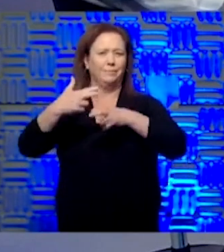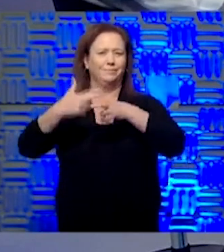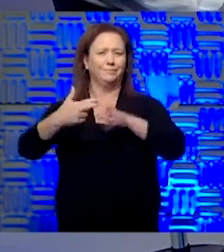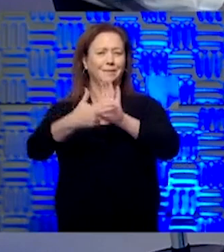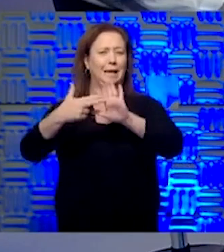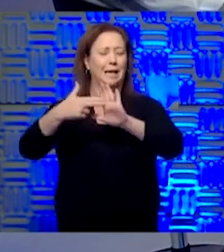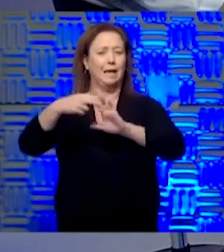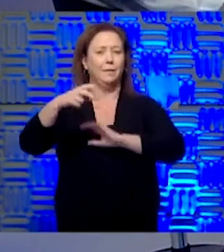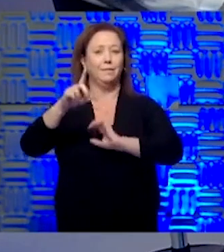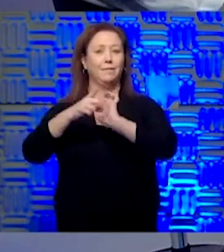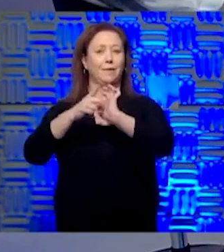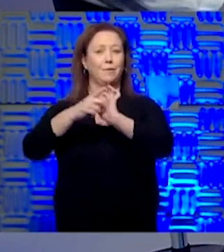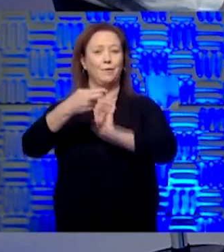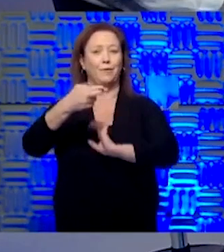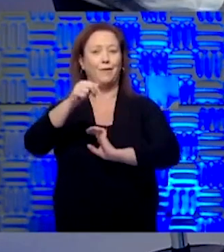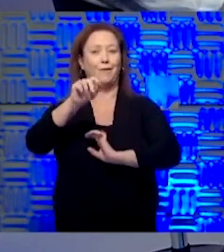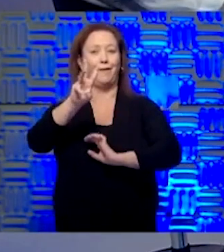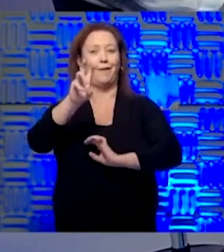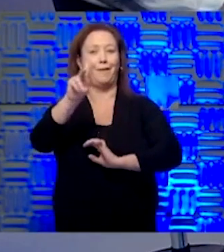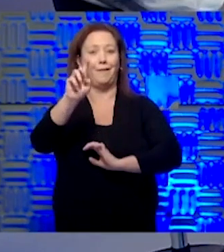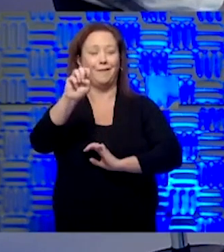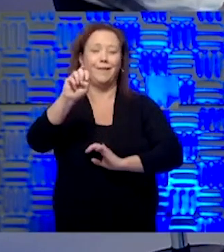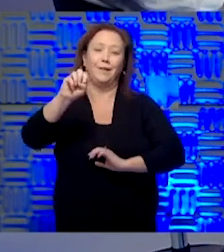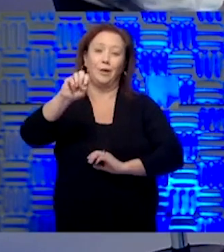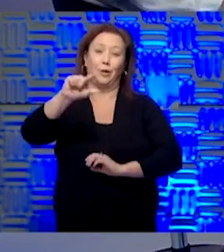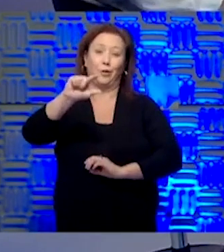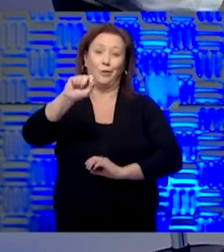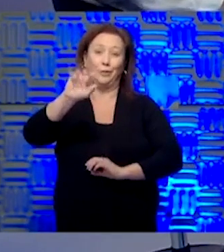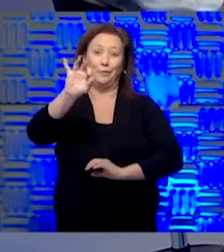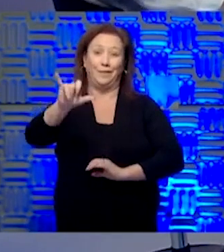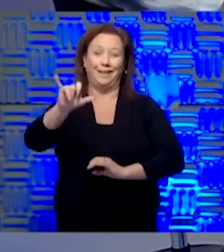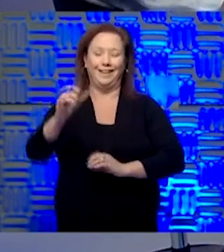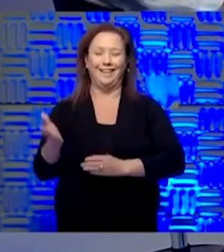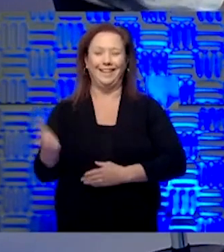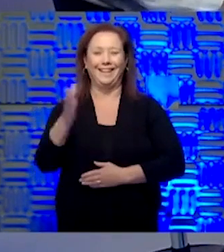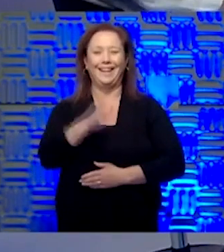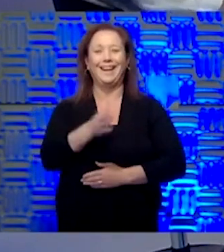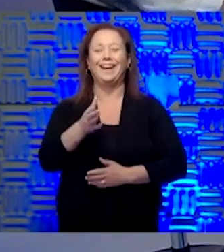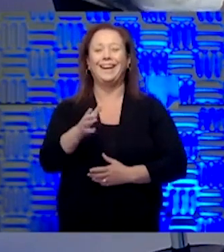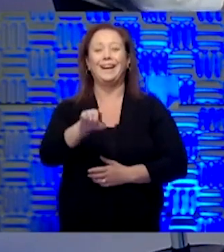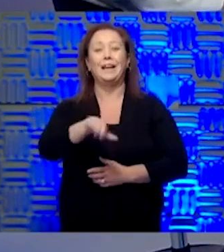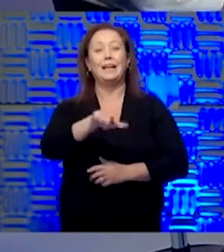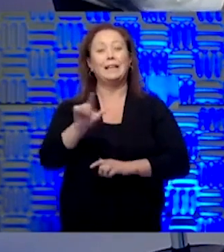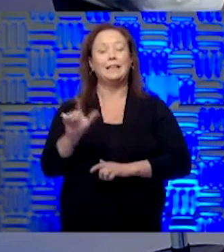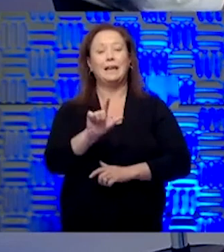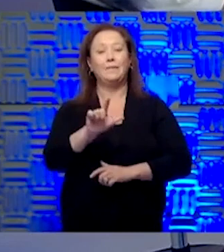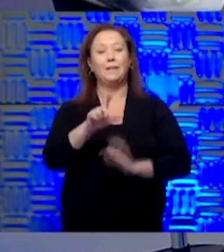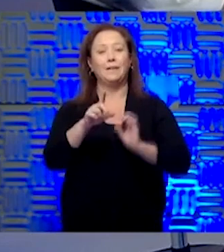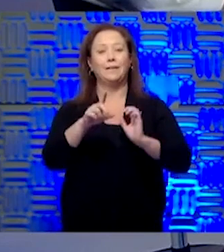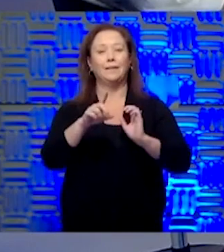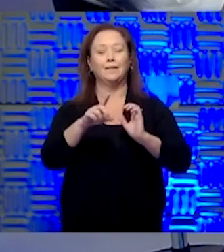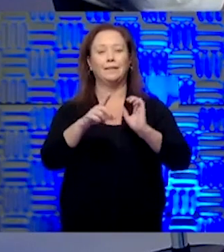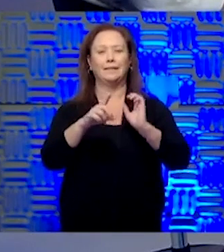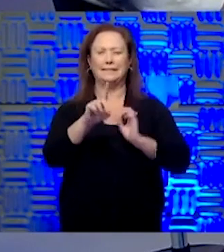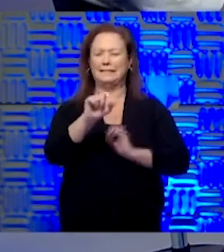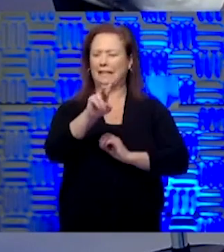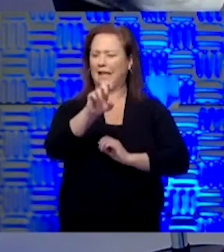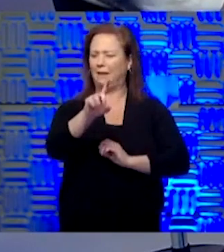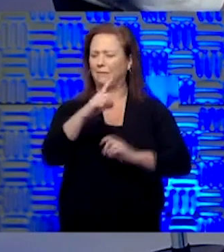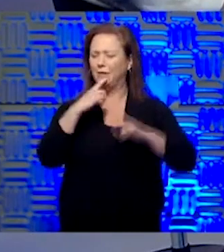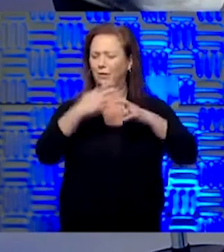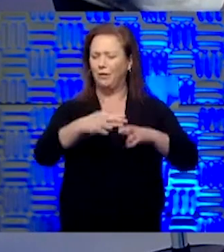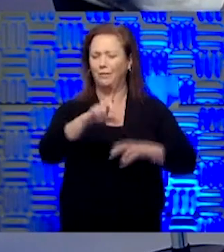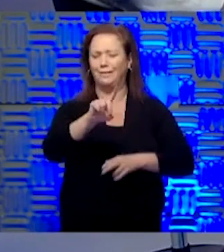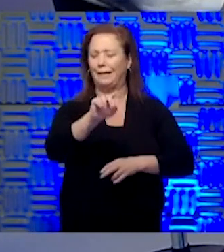Hawkeye, Doc Hawk, Goofy. And on my left is David Wild. David Wild. God, I knew I was going to do that.